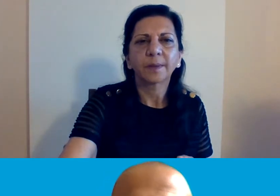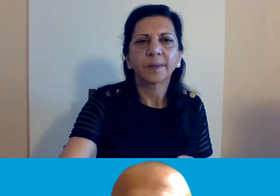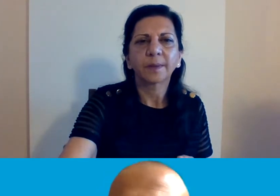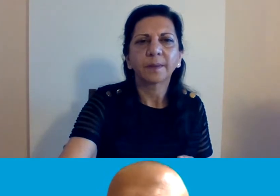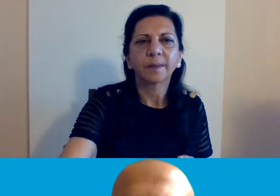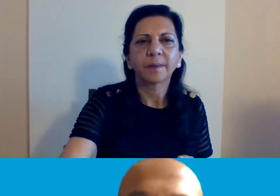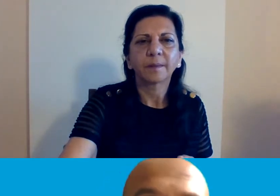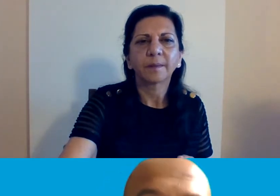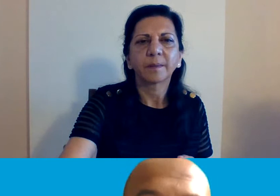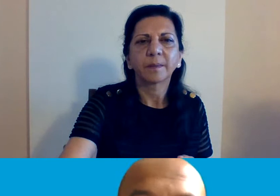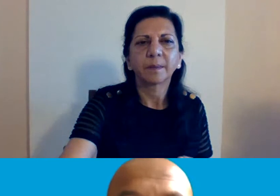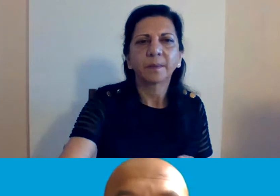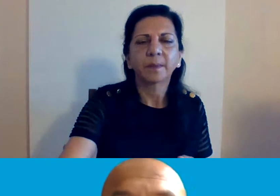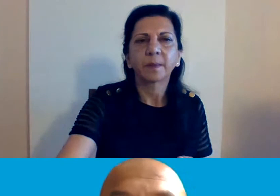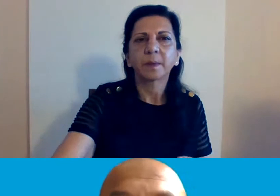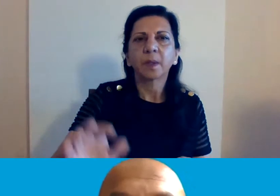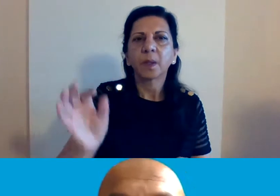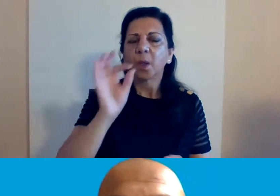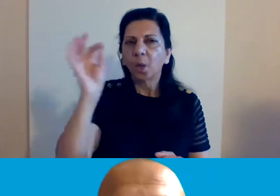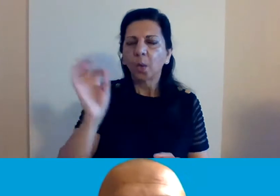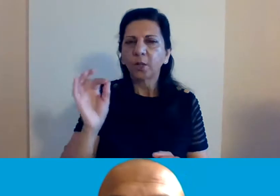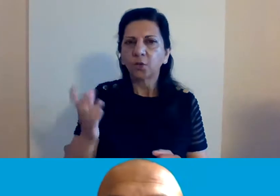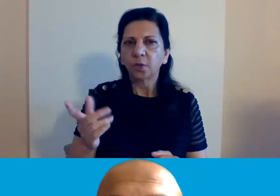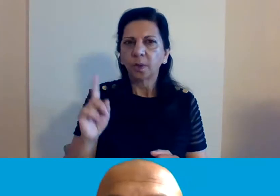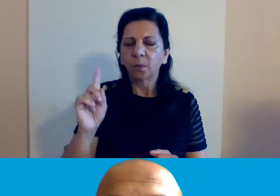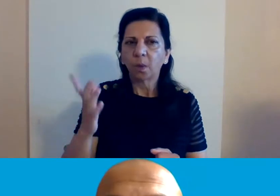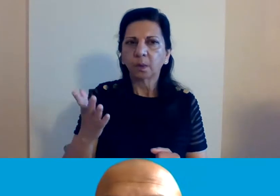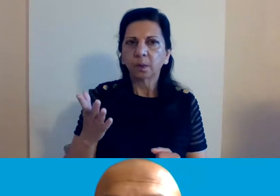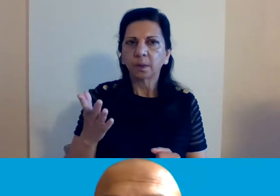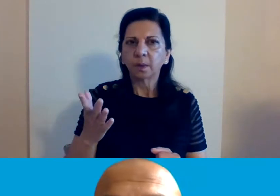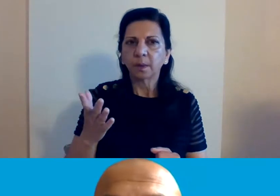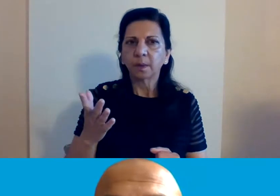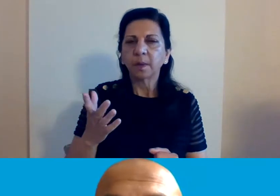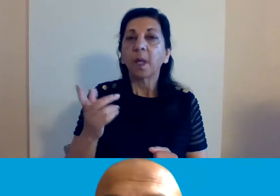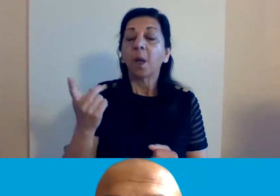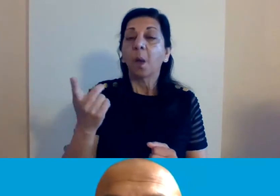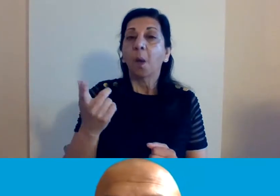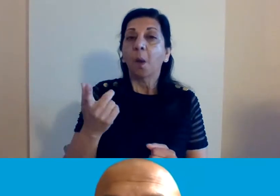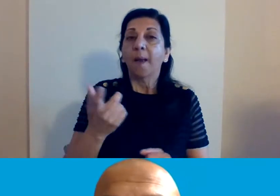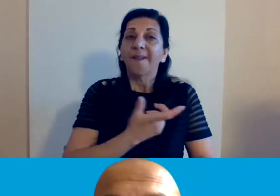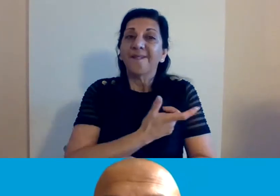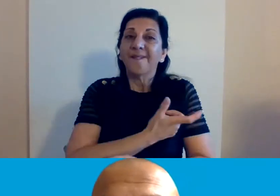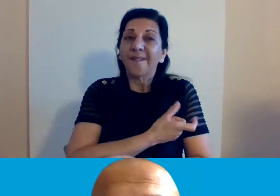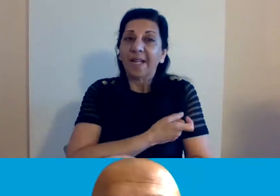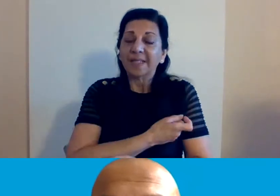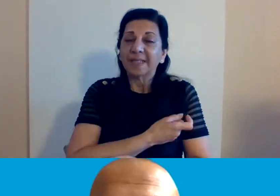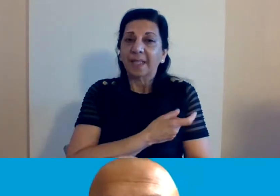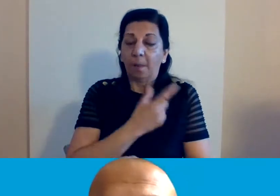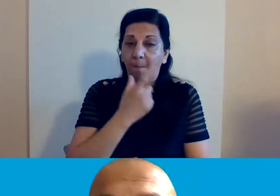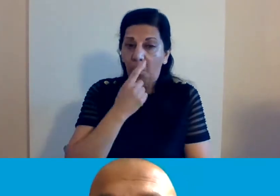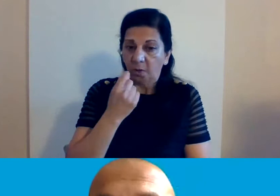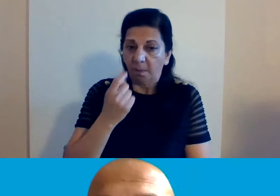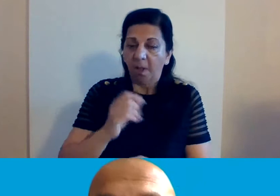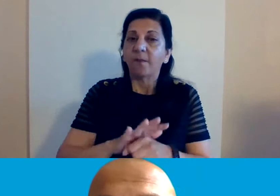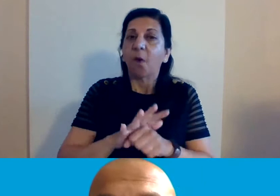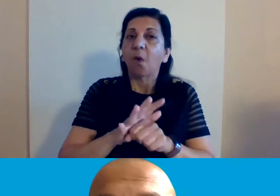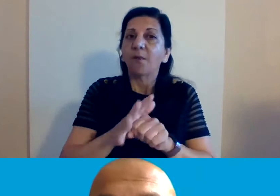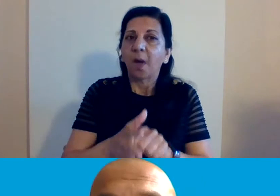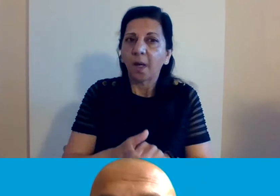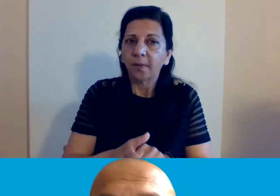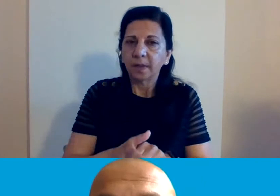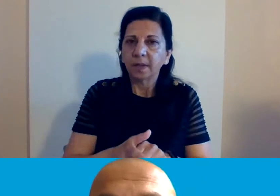question? The question is around a potential vaccine for COVID, if and when one comes about, and how